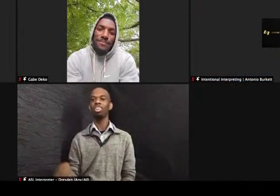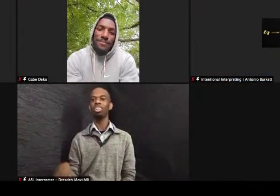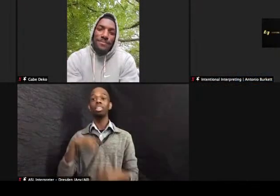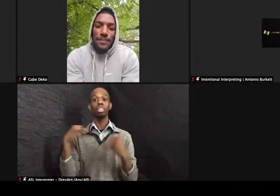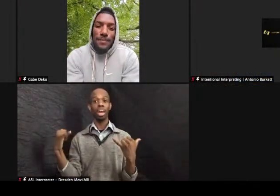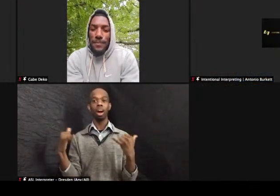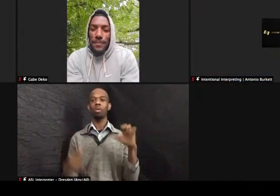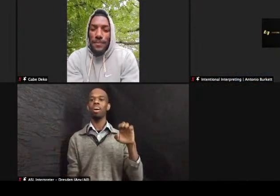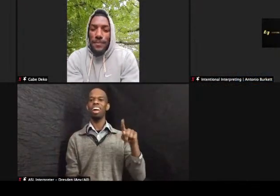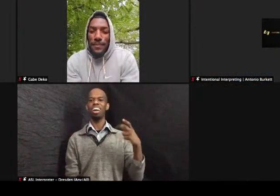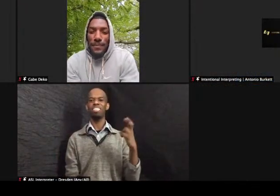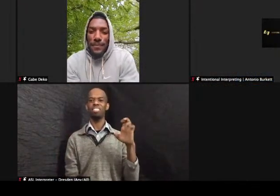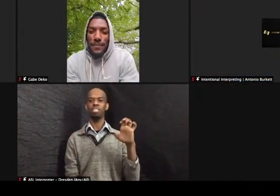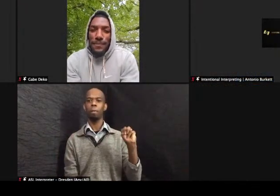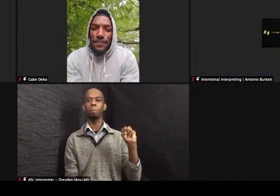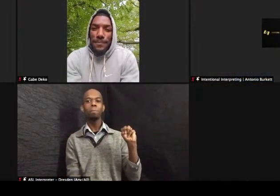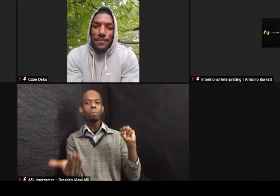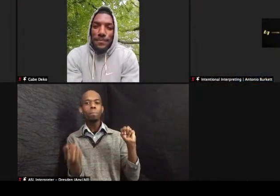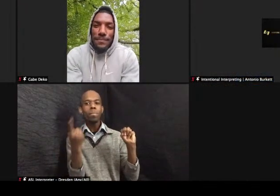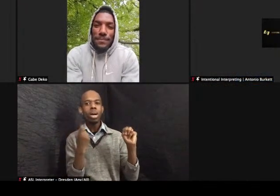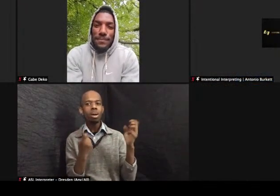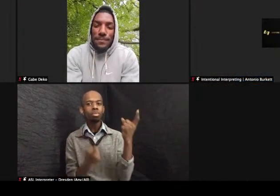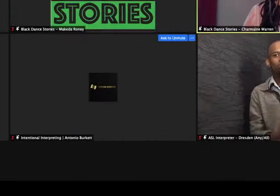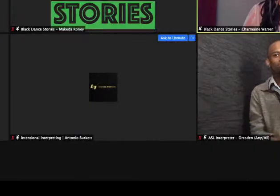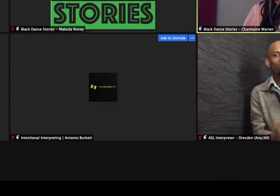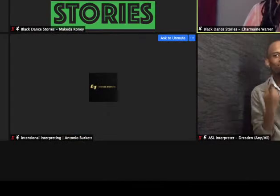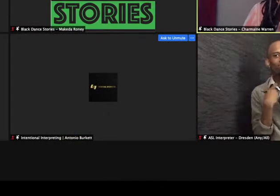Come talk to the people